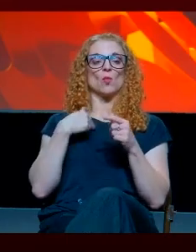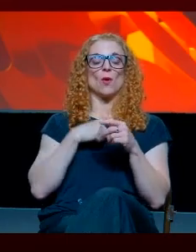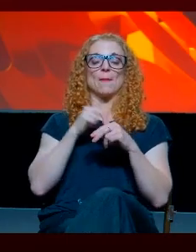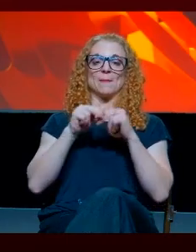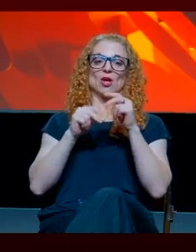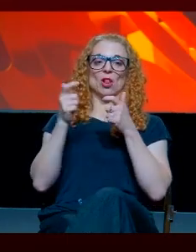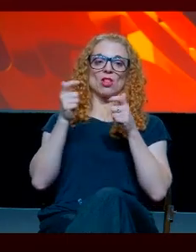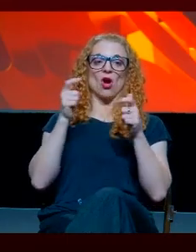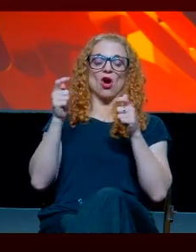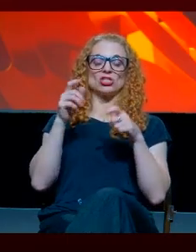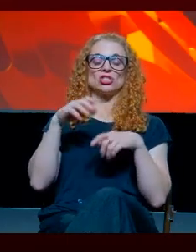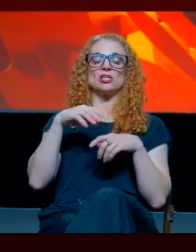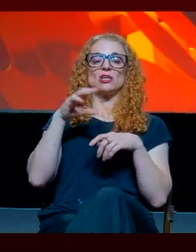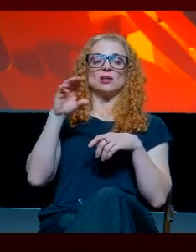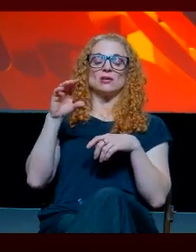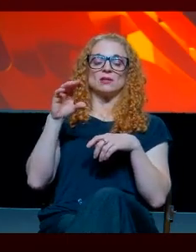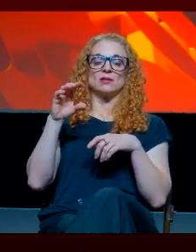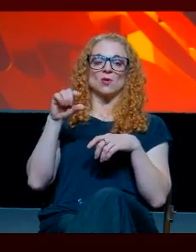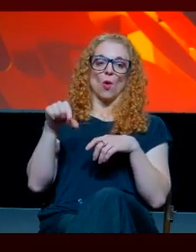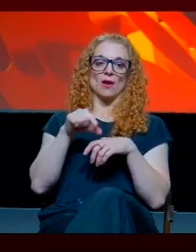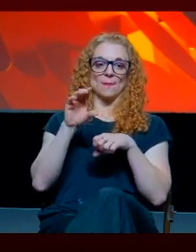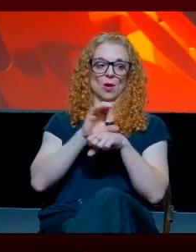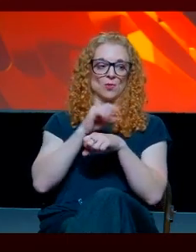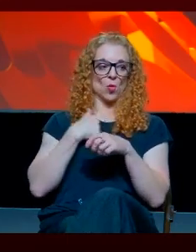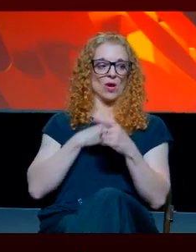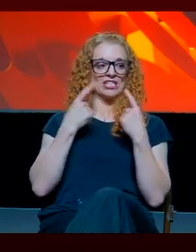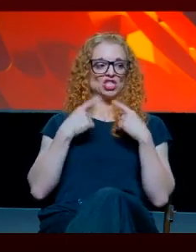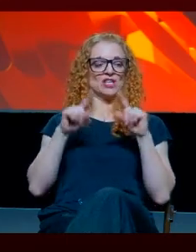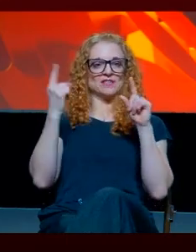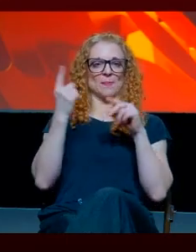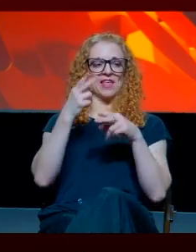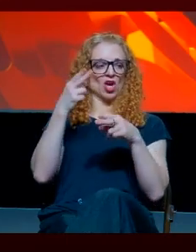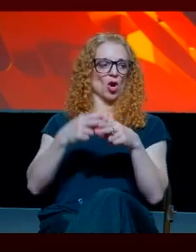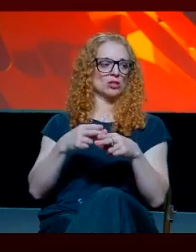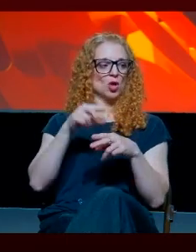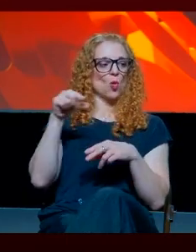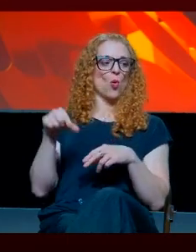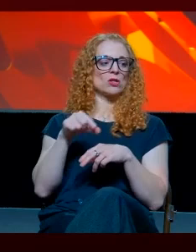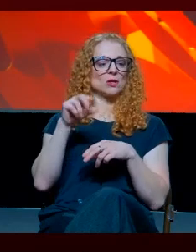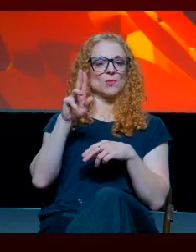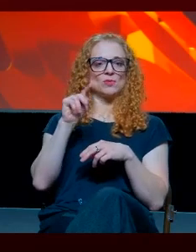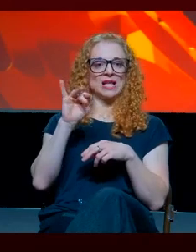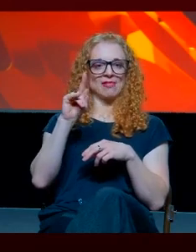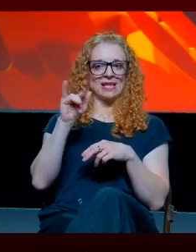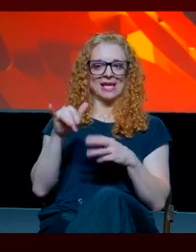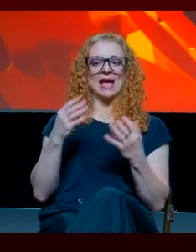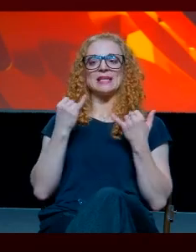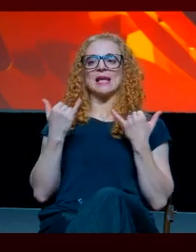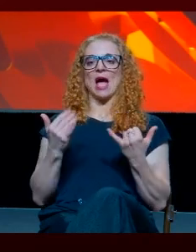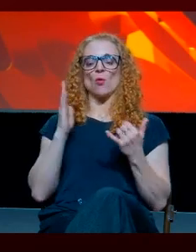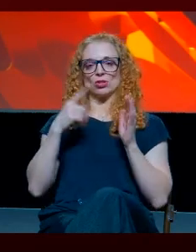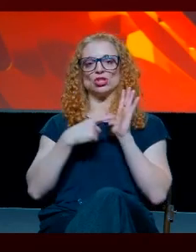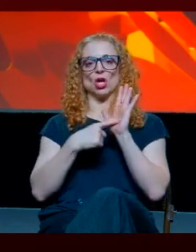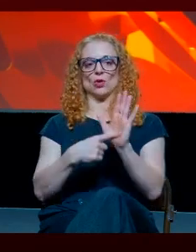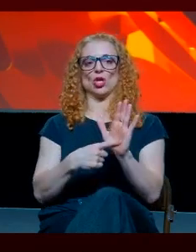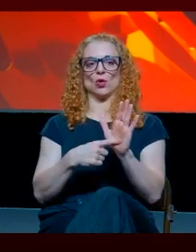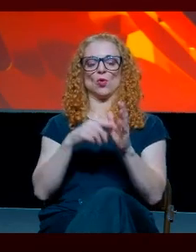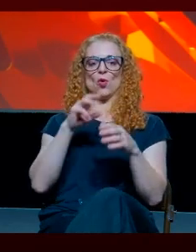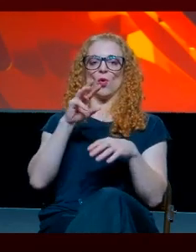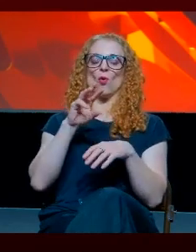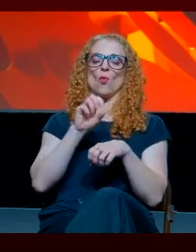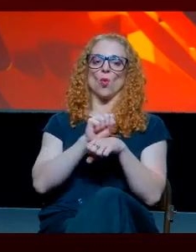quantum computers, achieved this thing called what I call quantum utility, and now I'm going to show you workloads